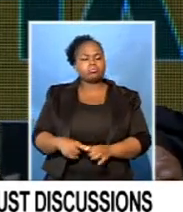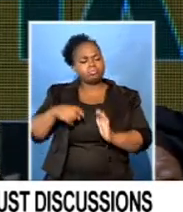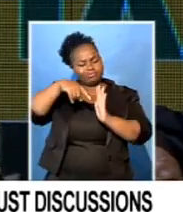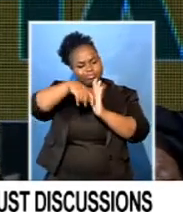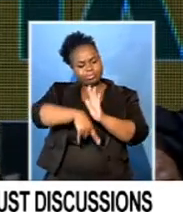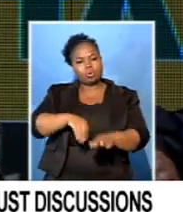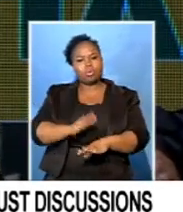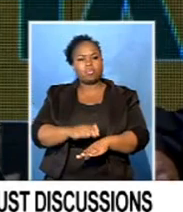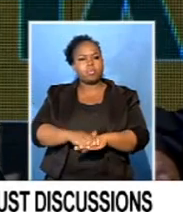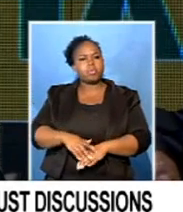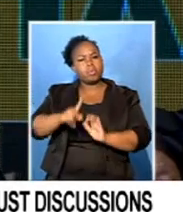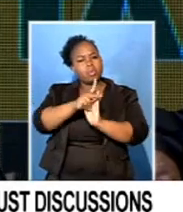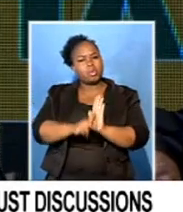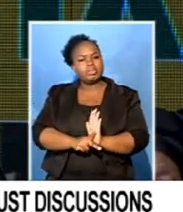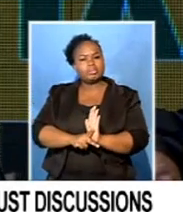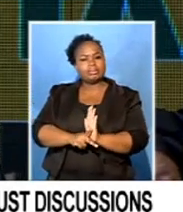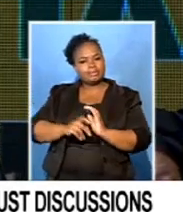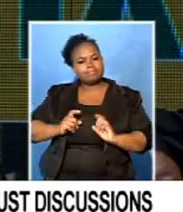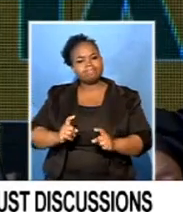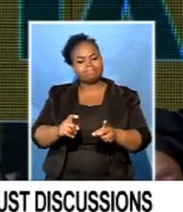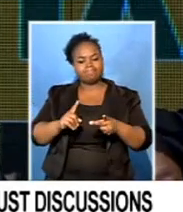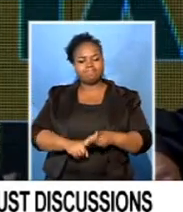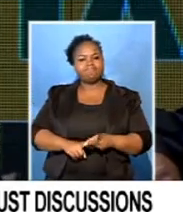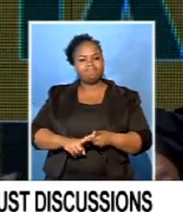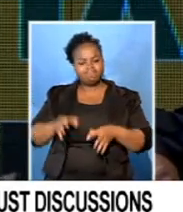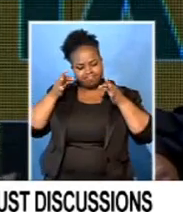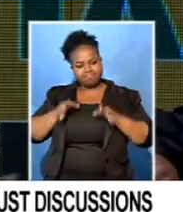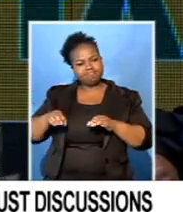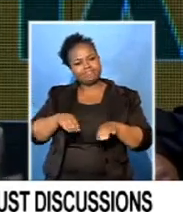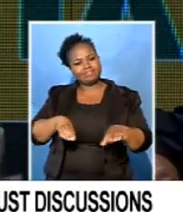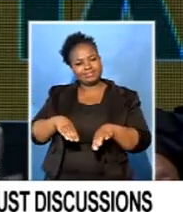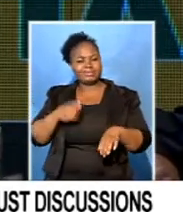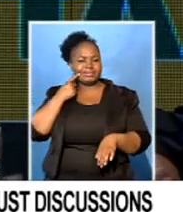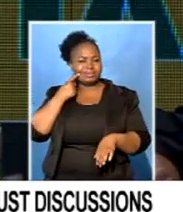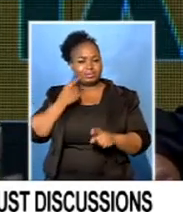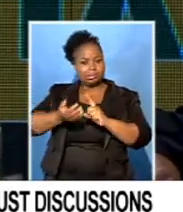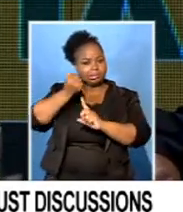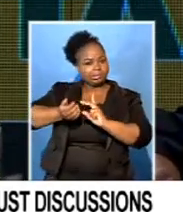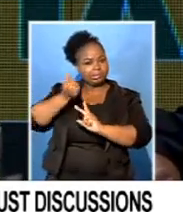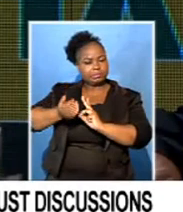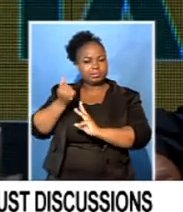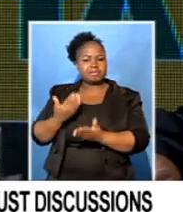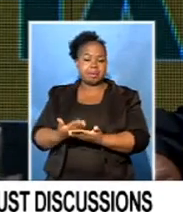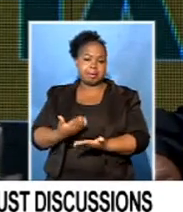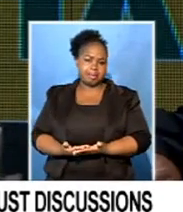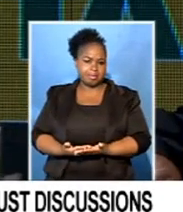more radical policies and decisive action in order to achieve